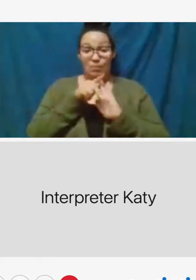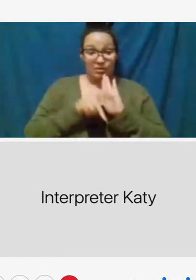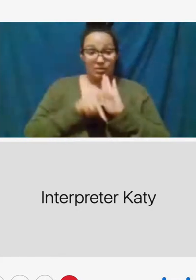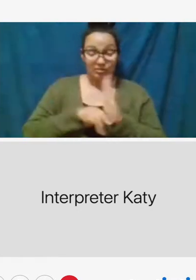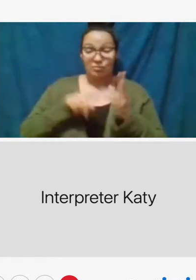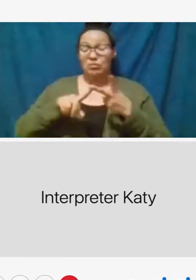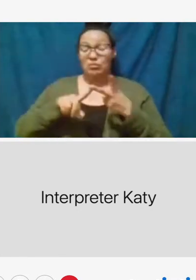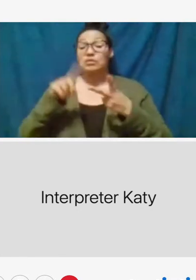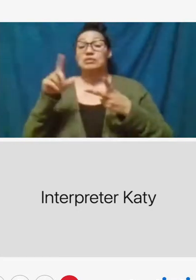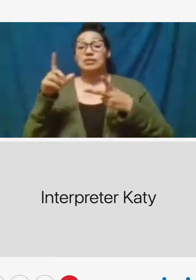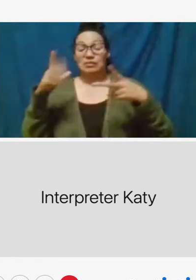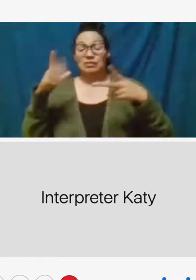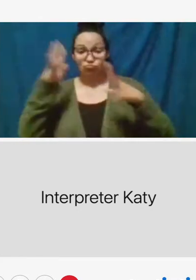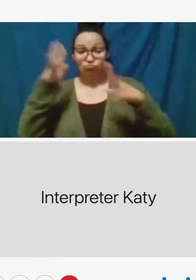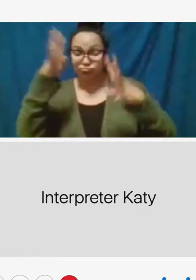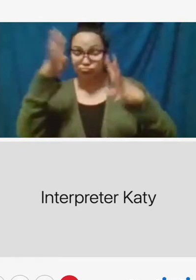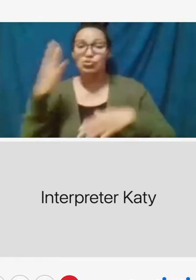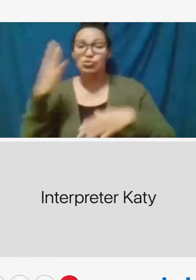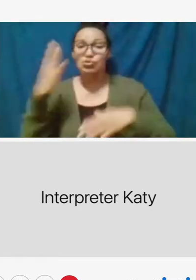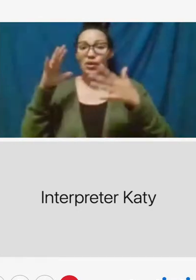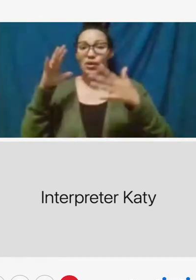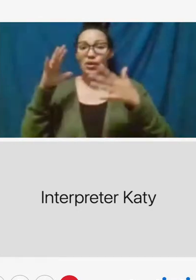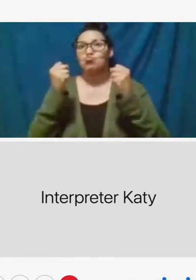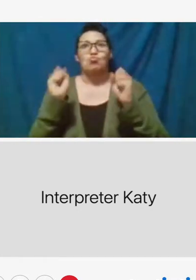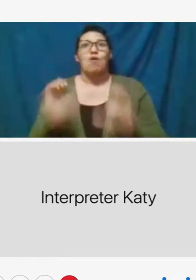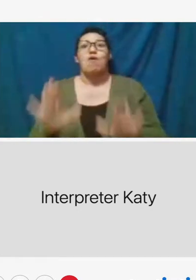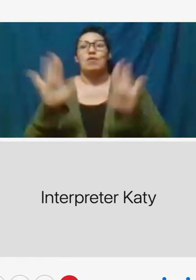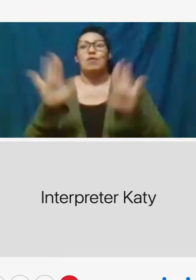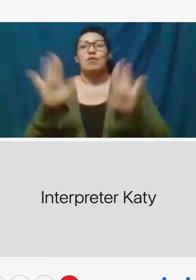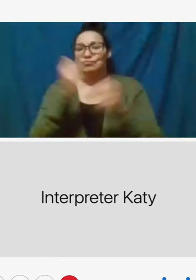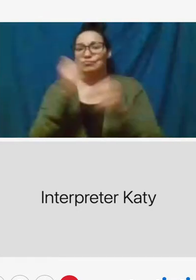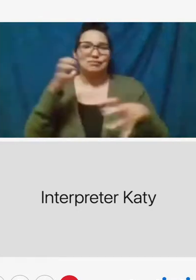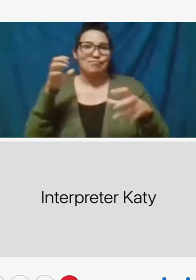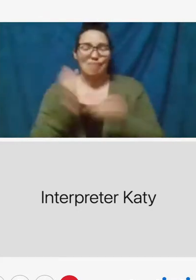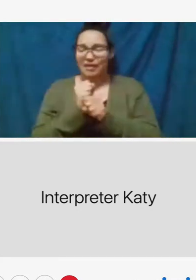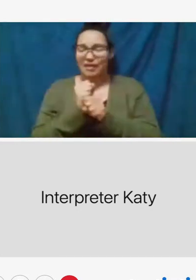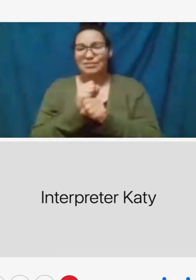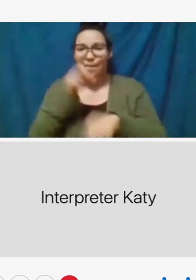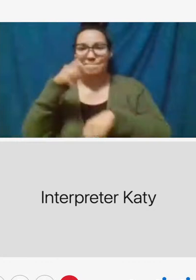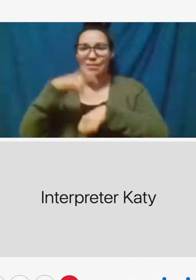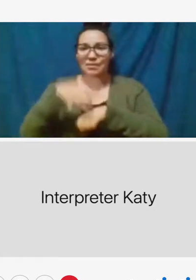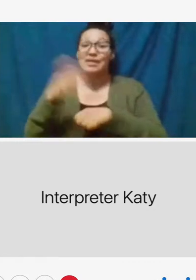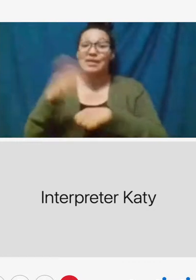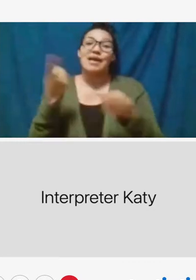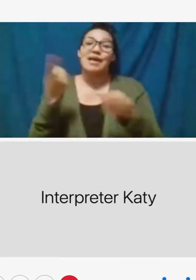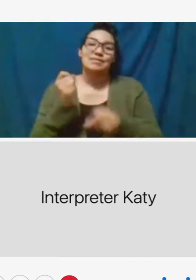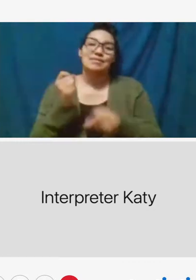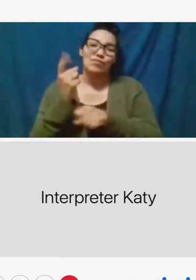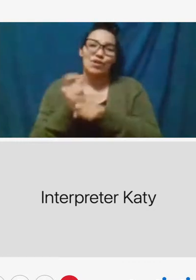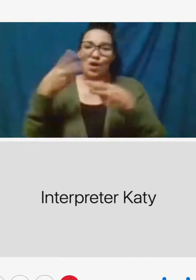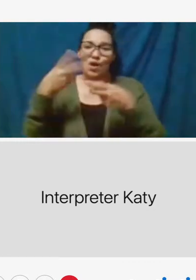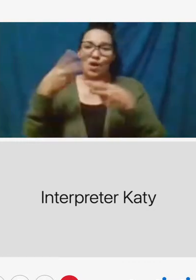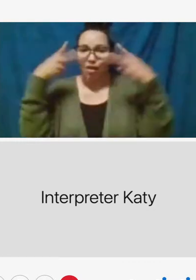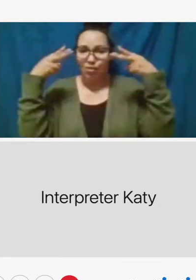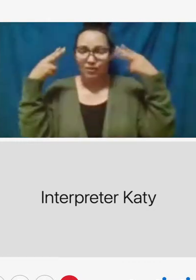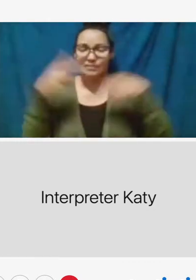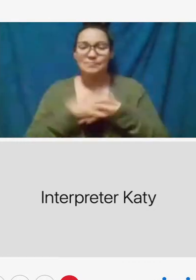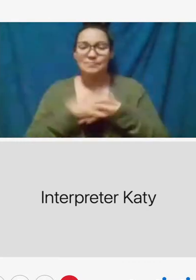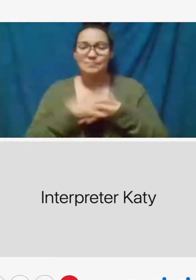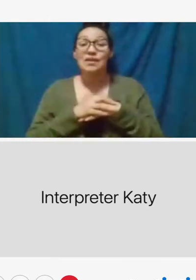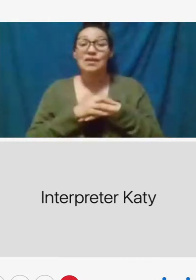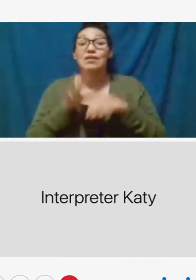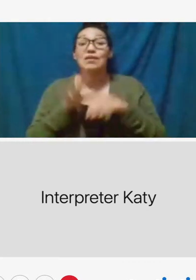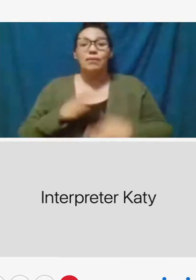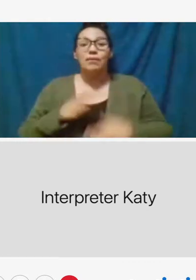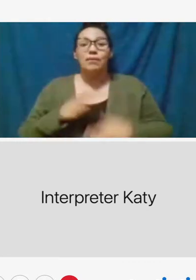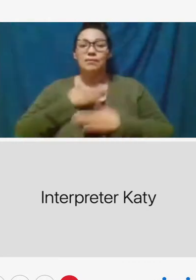as the great Smashing Pumpkin drops held each year on Halloween students enjoy the spectacle so much teachers bring their classes out to see